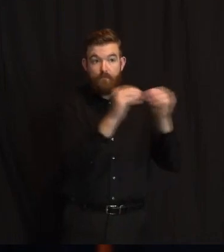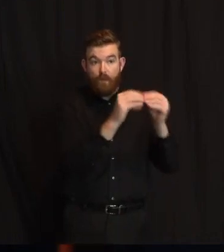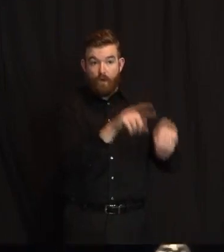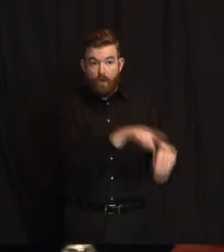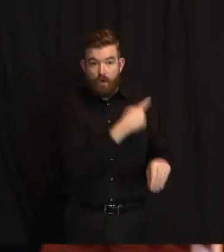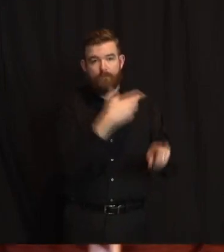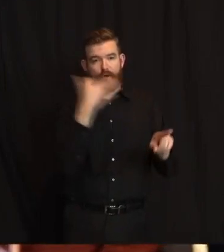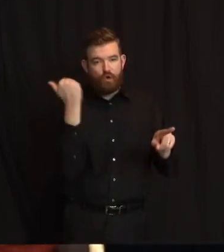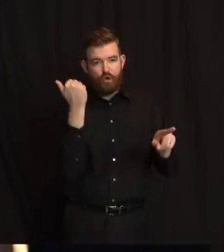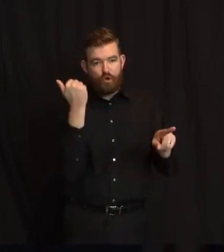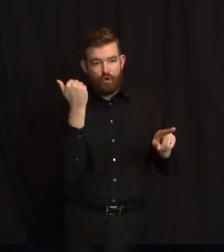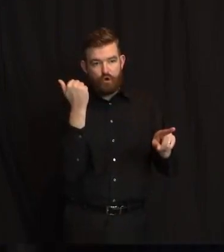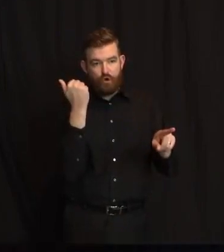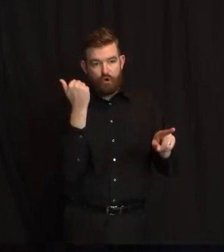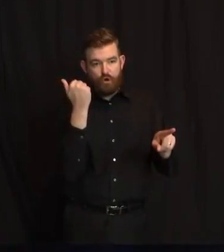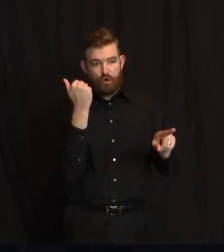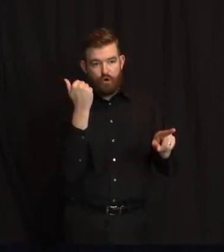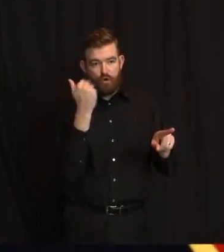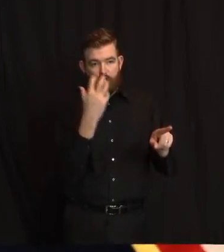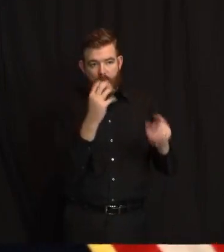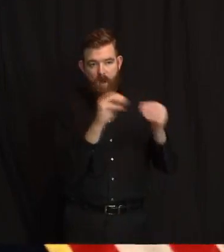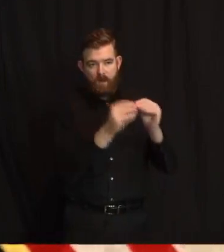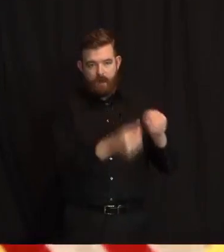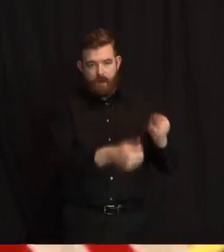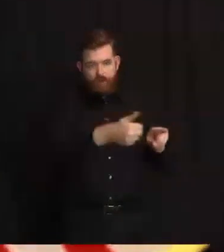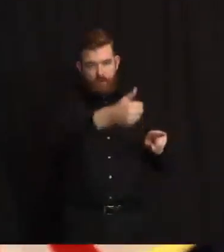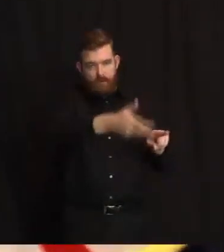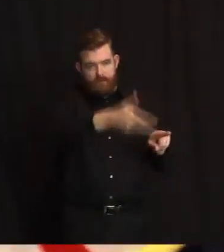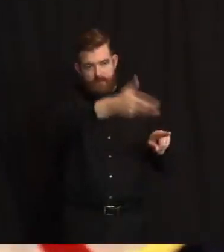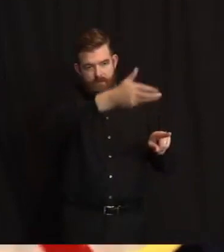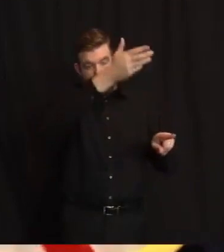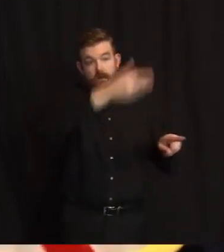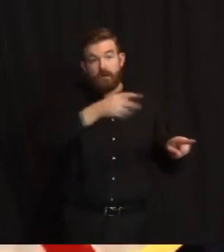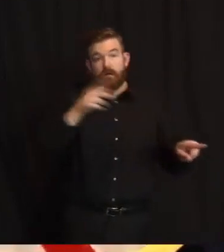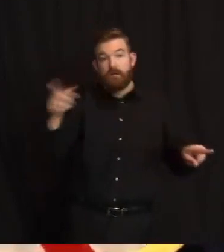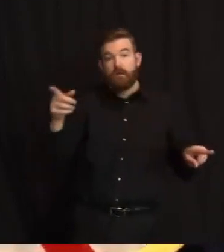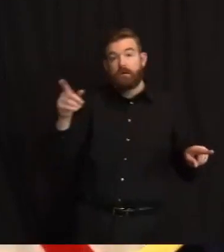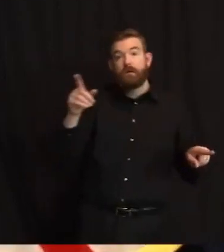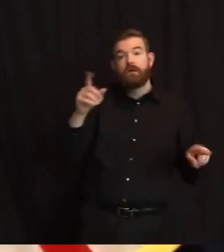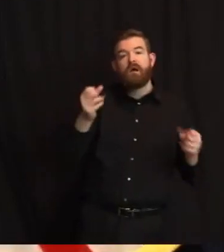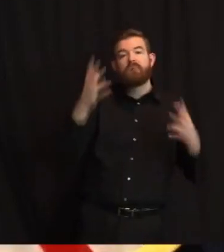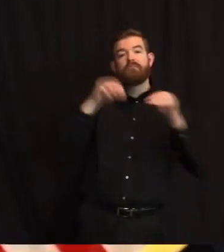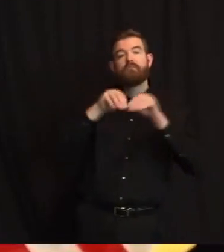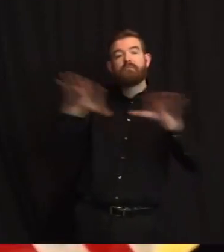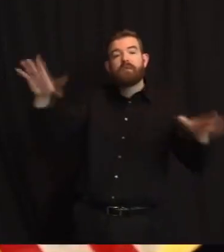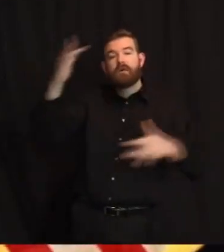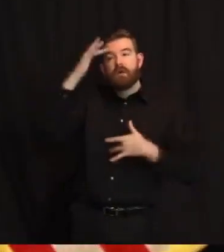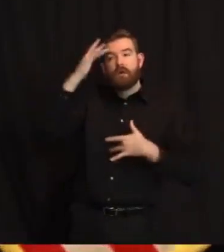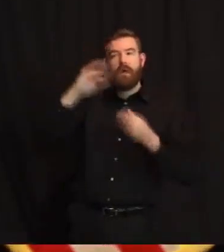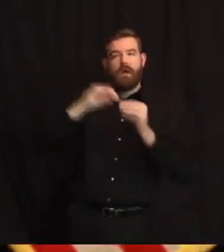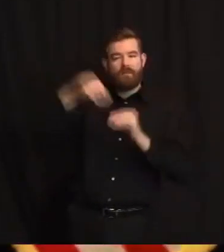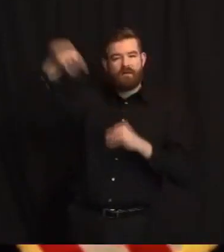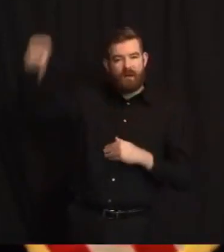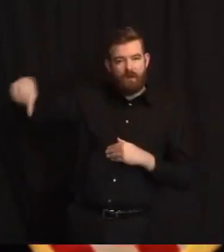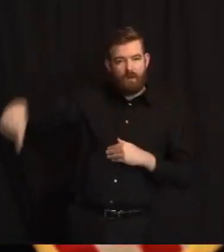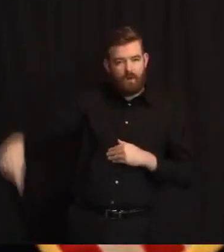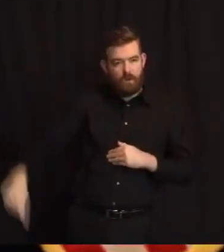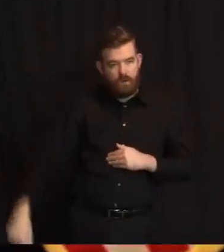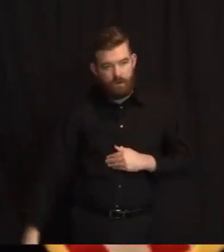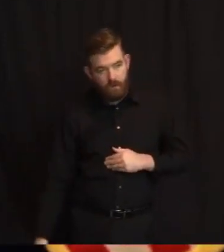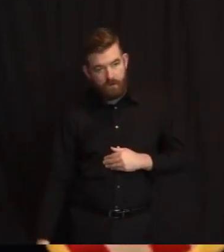remember, while the trend in positive testing, Judy and Ed, is looking like it's flattening, it's still going up.